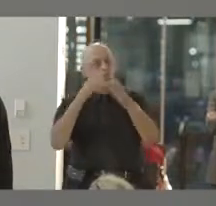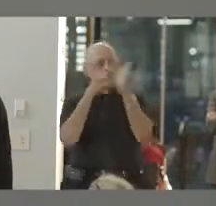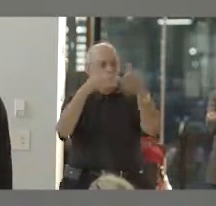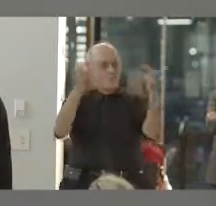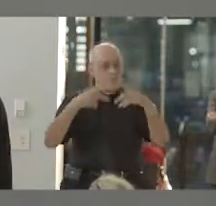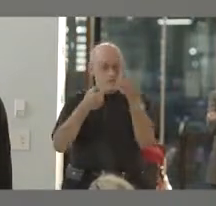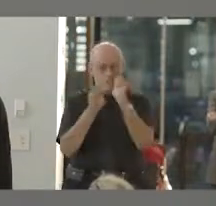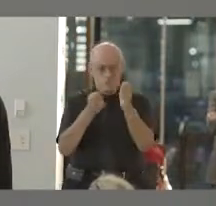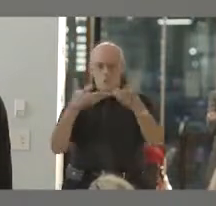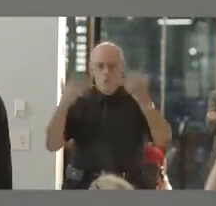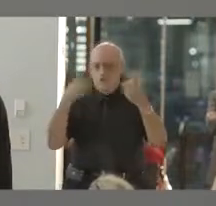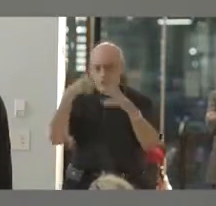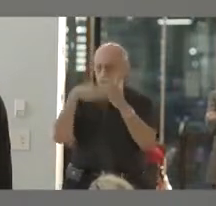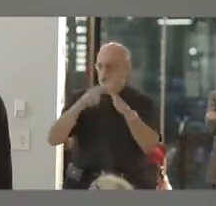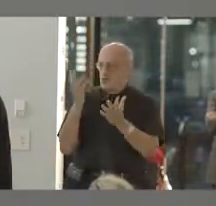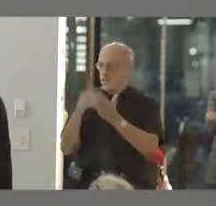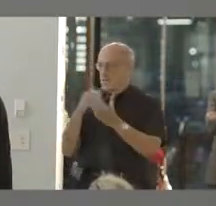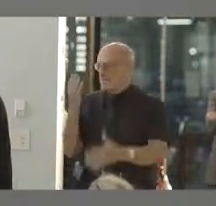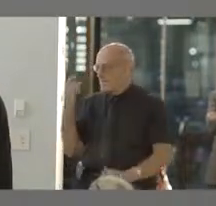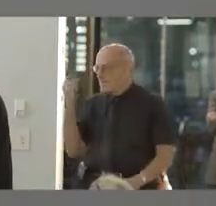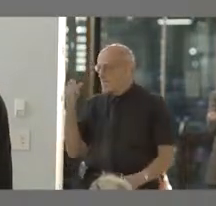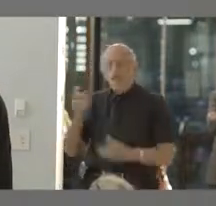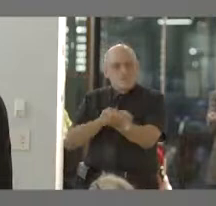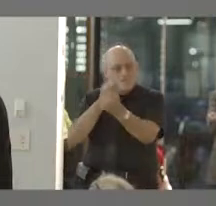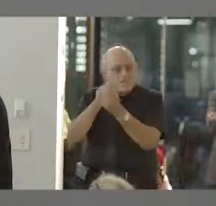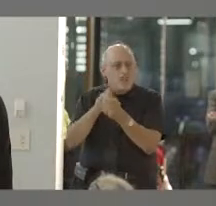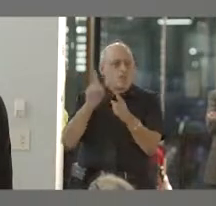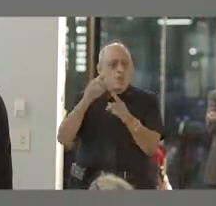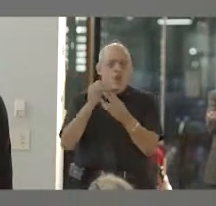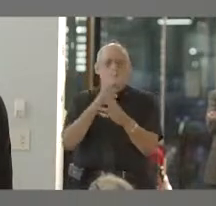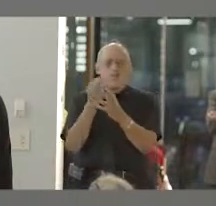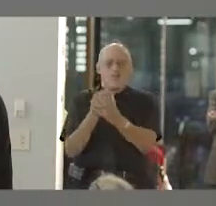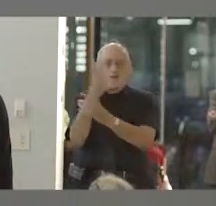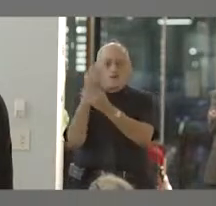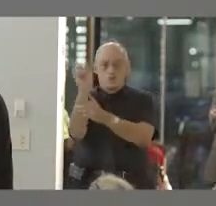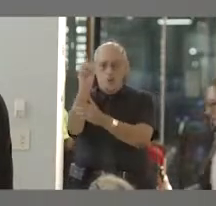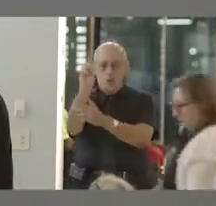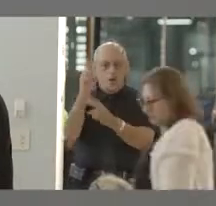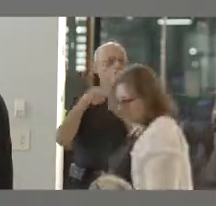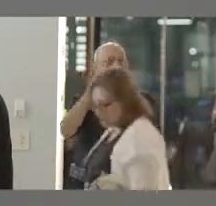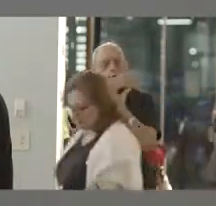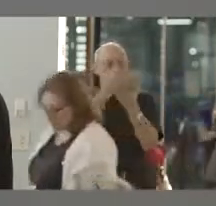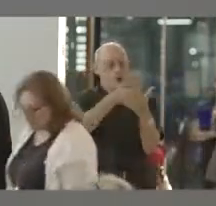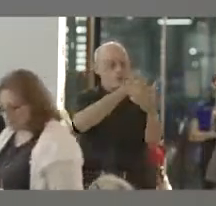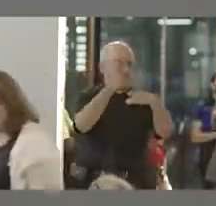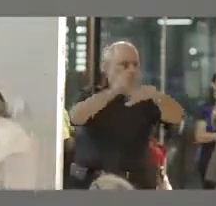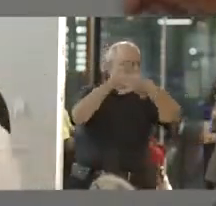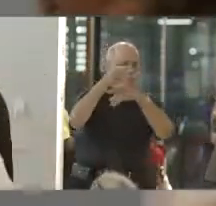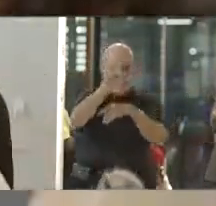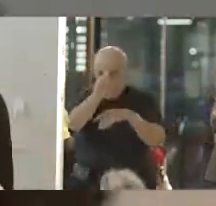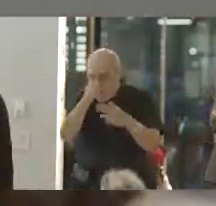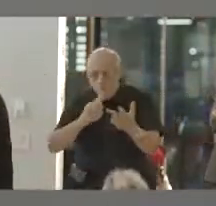space? Can you go over that again, please? Specifically, where are the fountains? Where are the art pieces and projects?